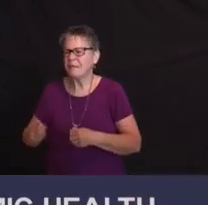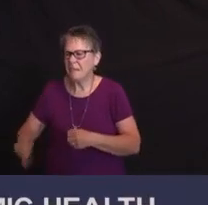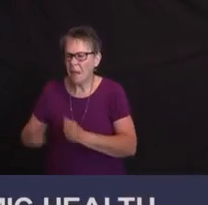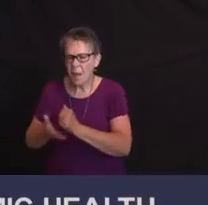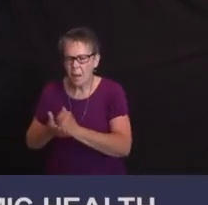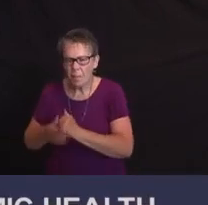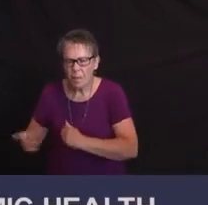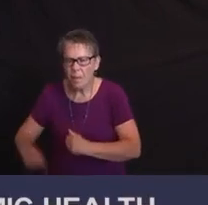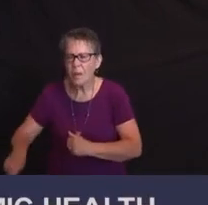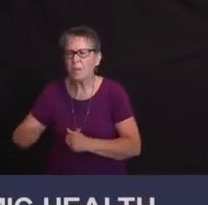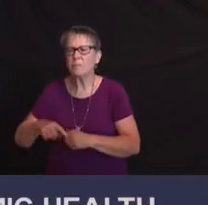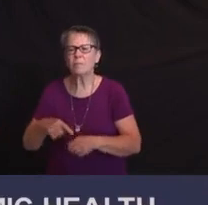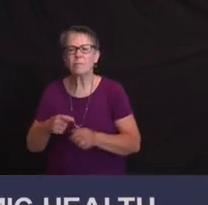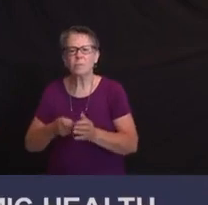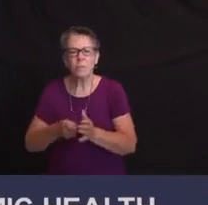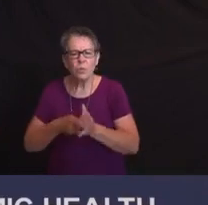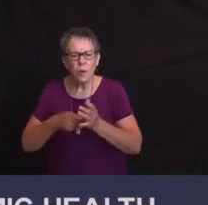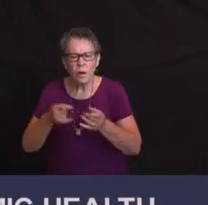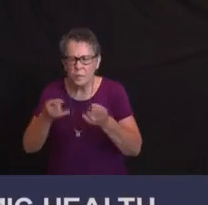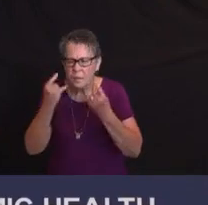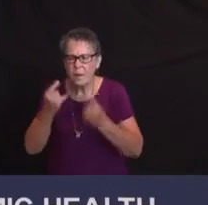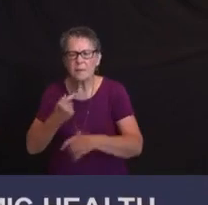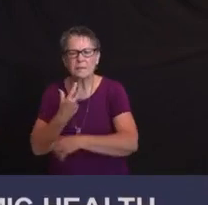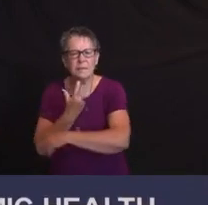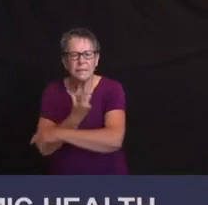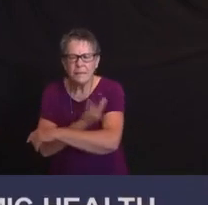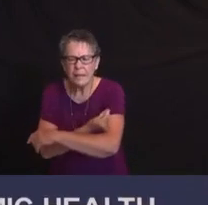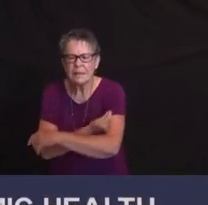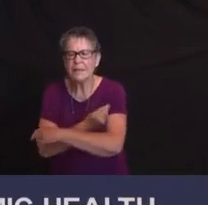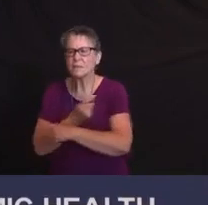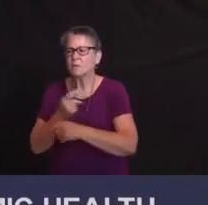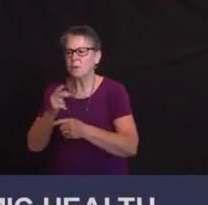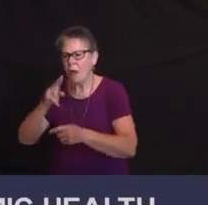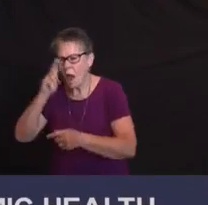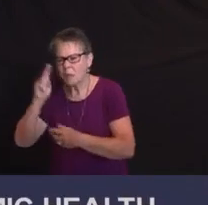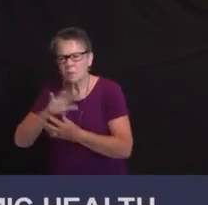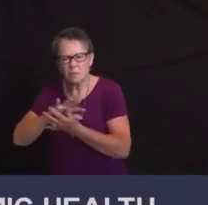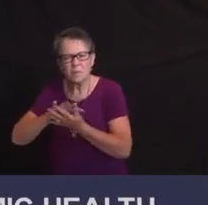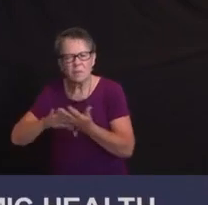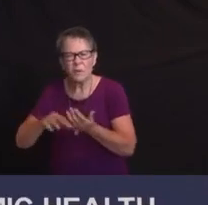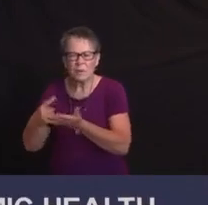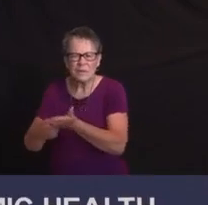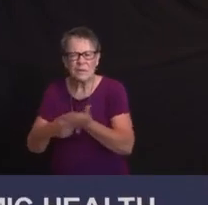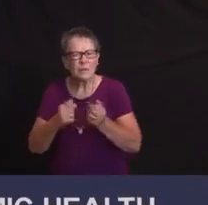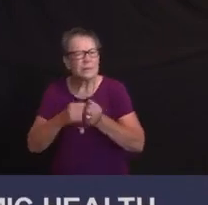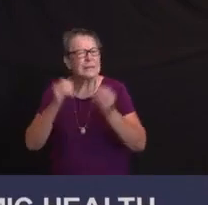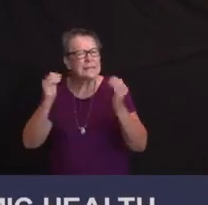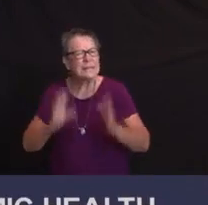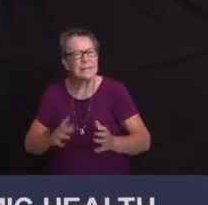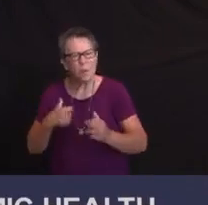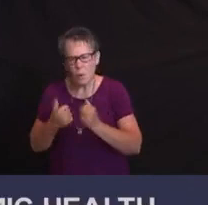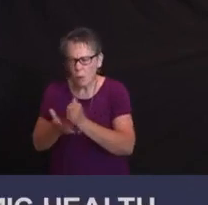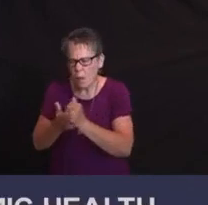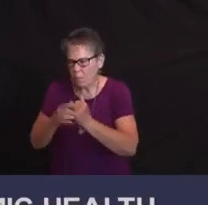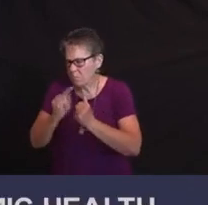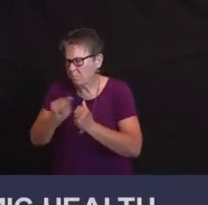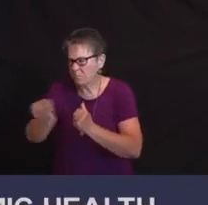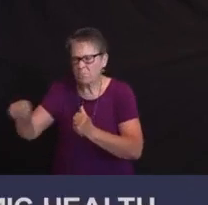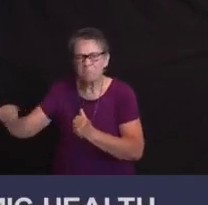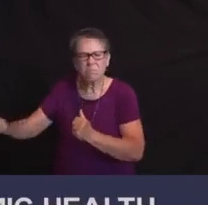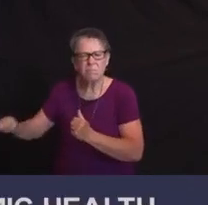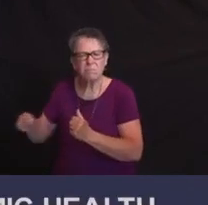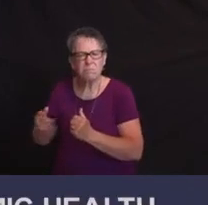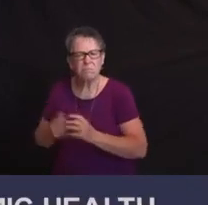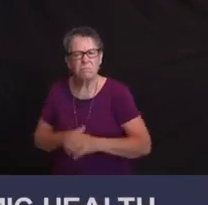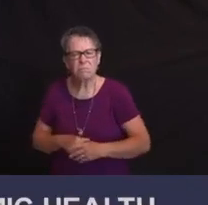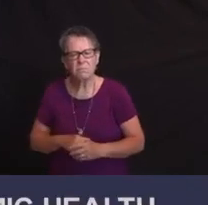acting commissioner, but this is something that we have said we would pursue on a national scale, and no news beyond that to